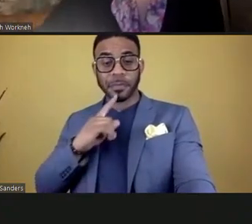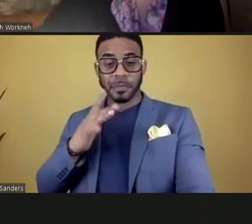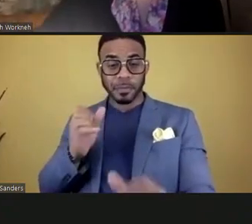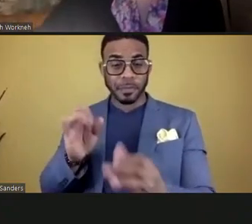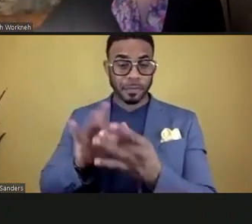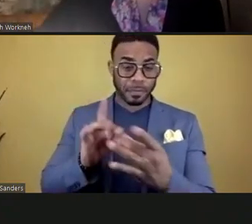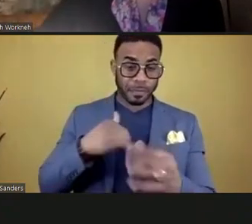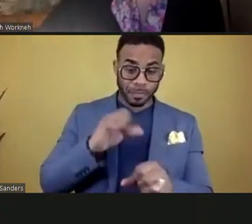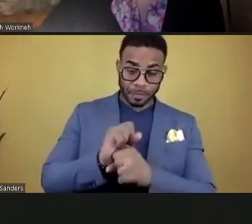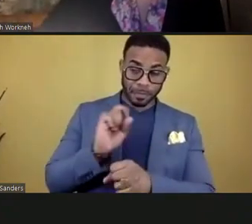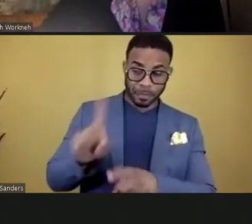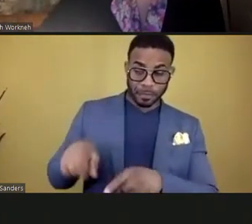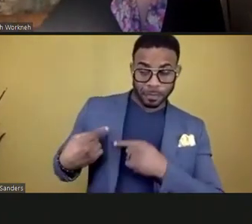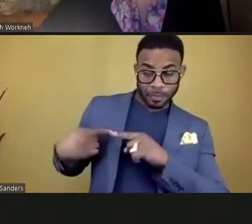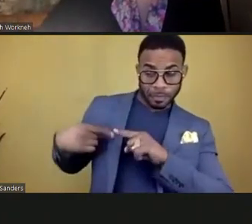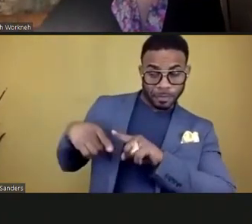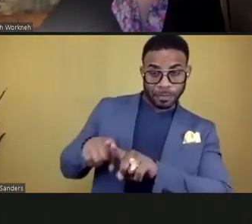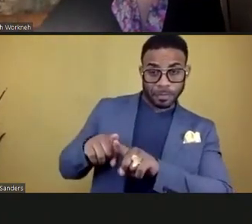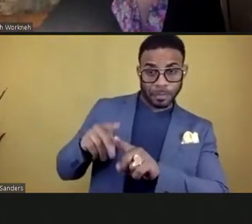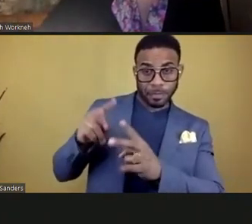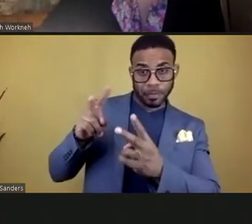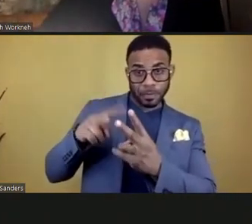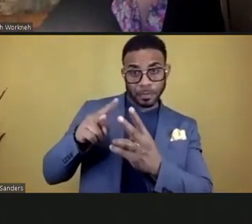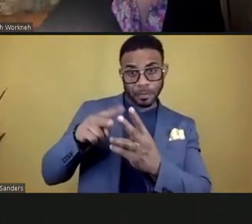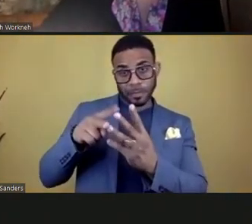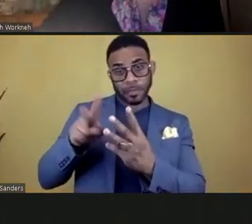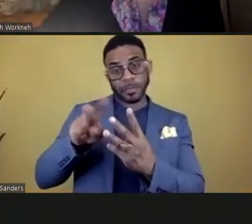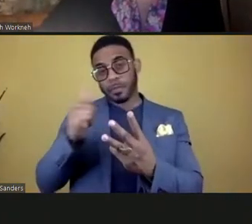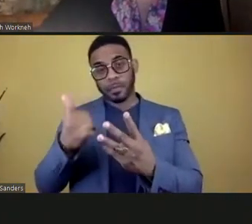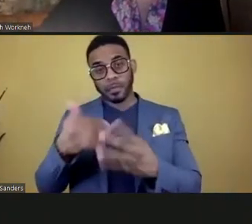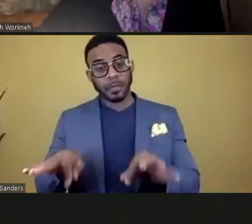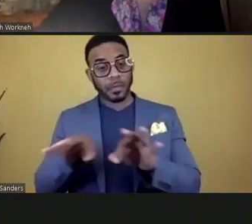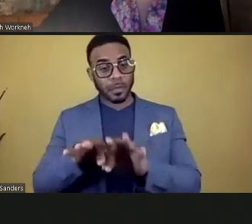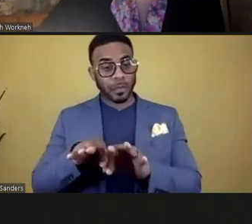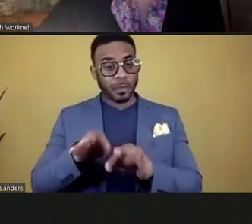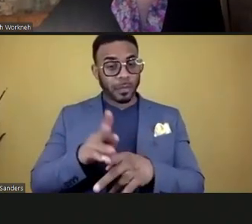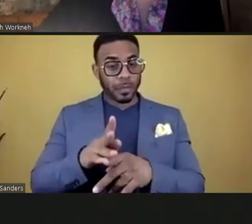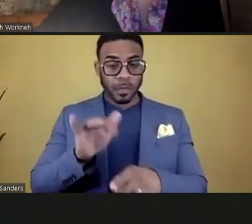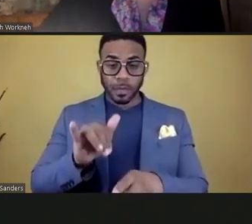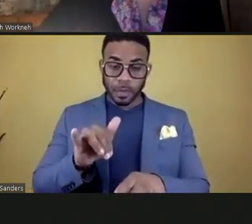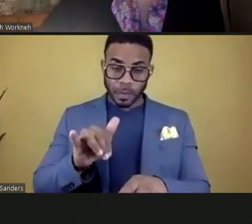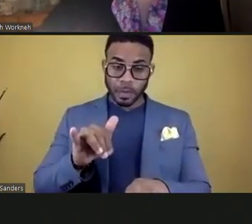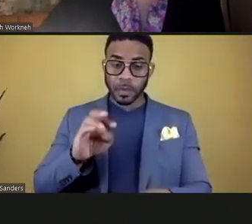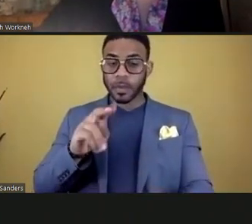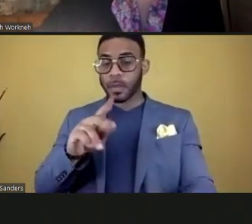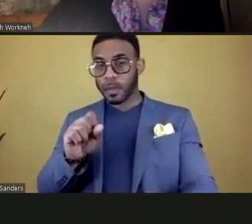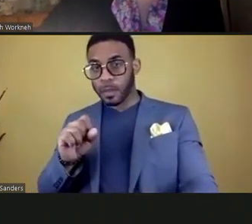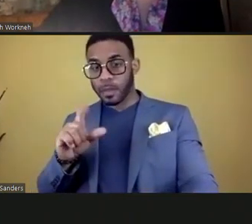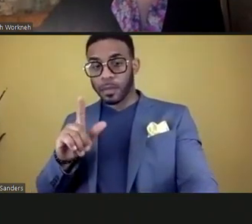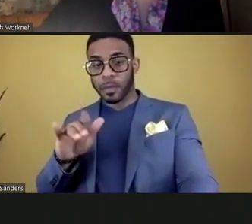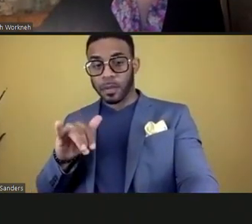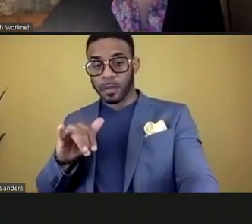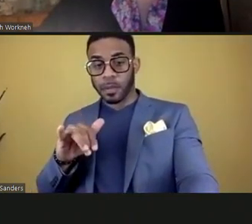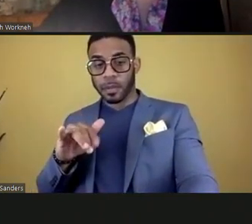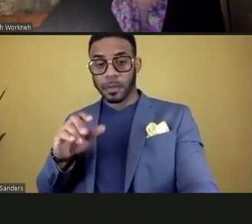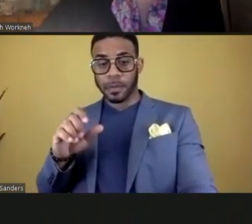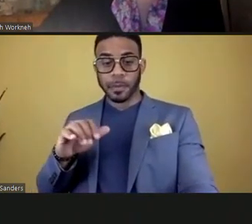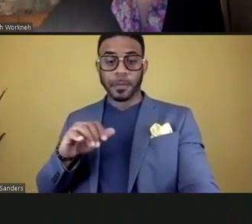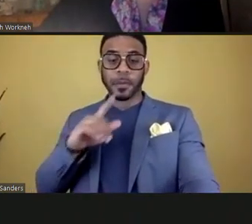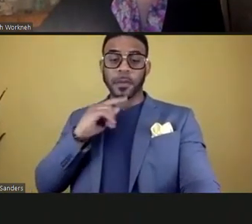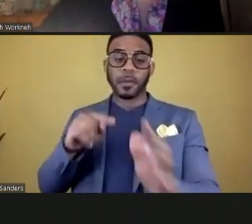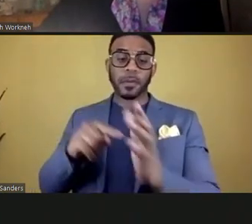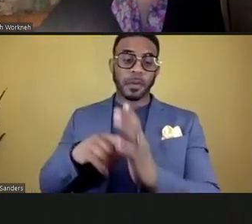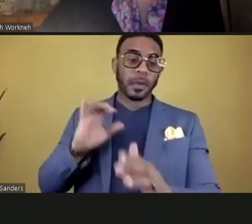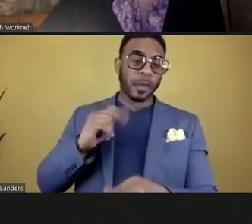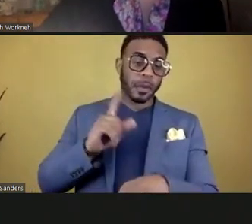that I work alongside 2 other incredible curators, Vic Brooks and Leilahua Lanzalotti, who represent